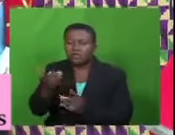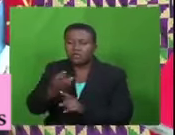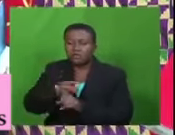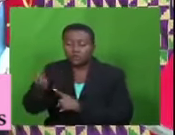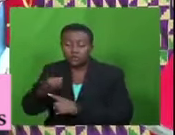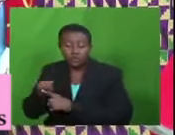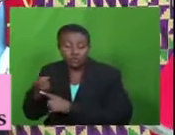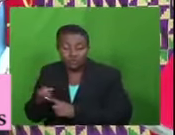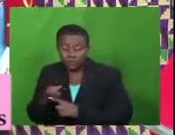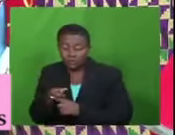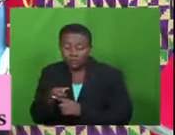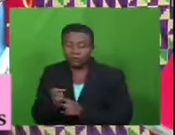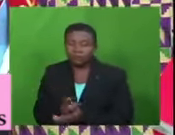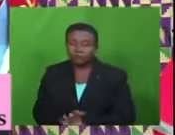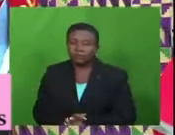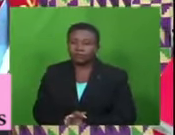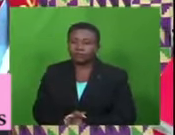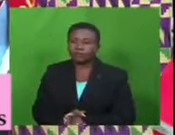our economy.